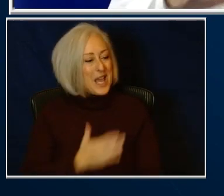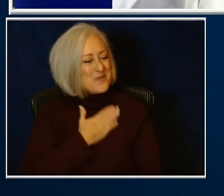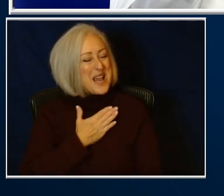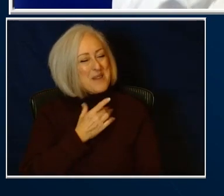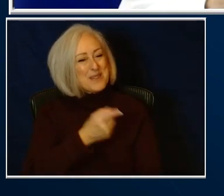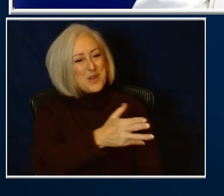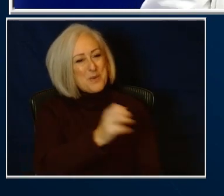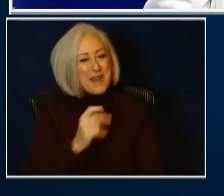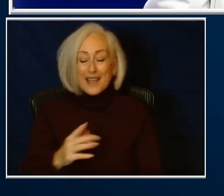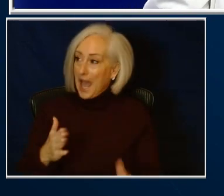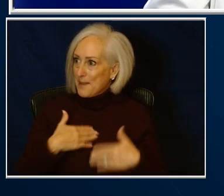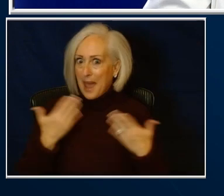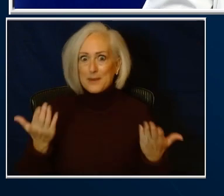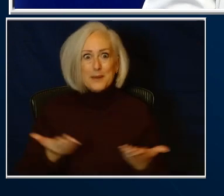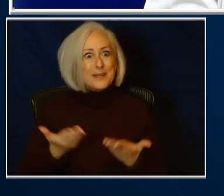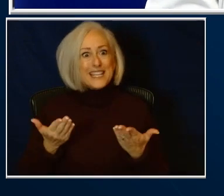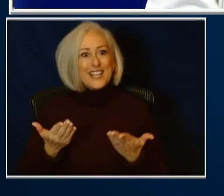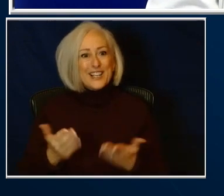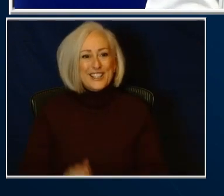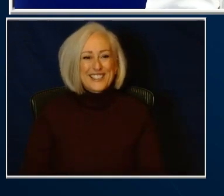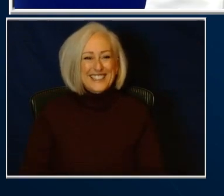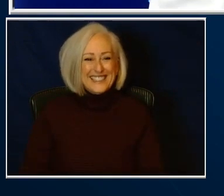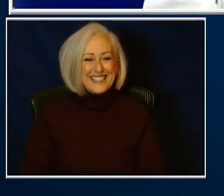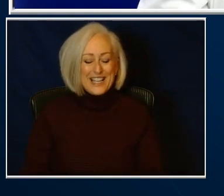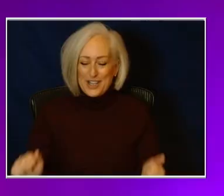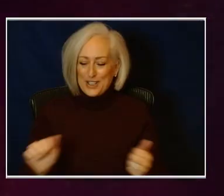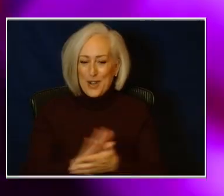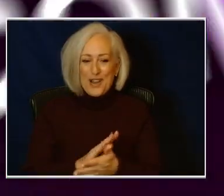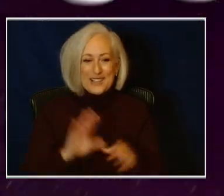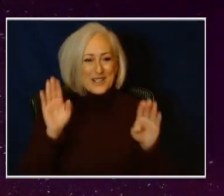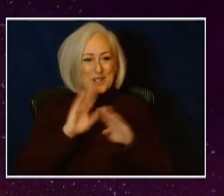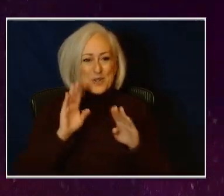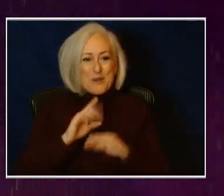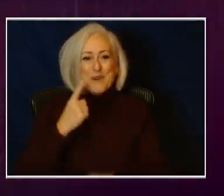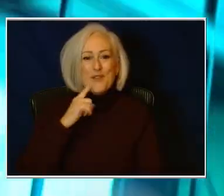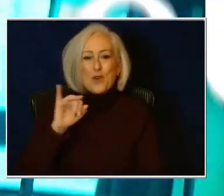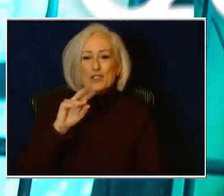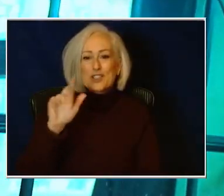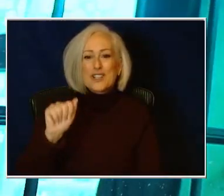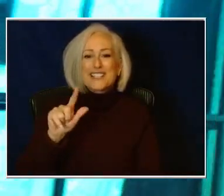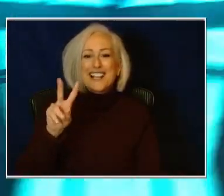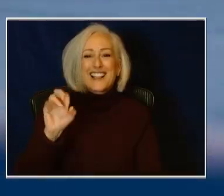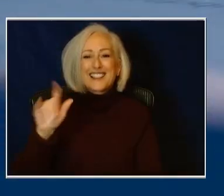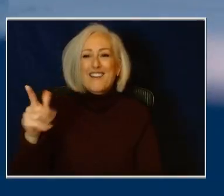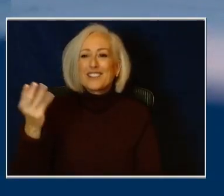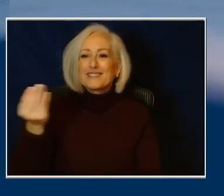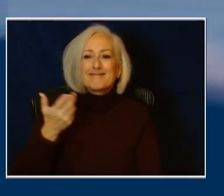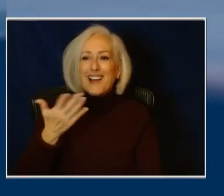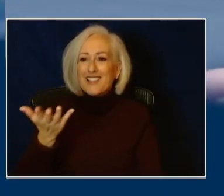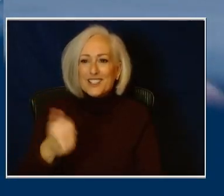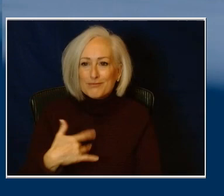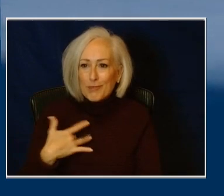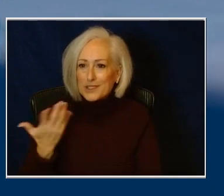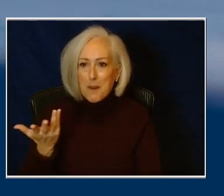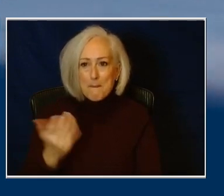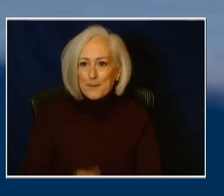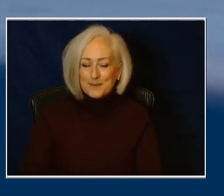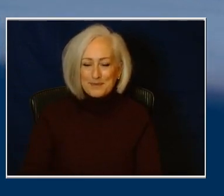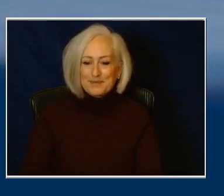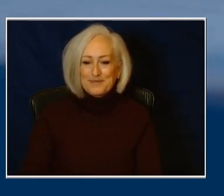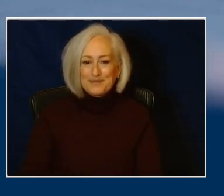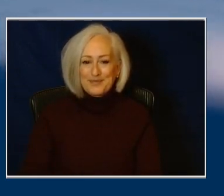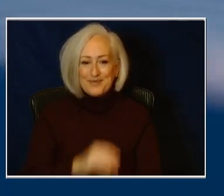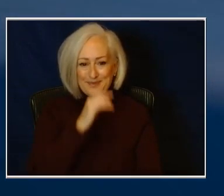glad to be here. I'm glad to be here causing trouble, especially for the good Jessica level. Jessica, talk to us. How are things going this morning? I loving